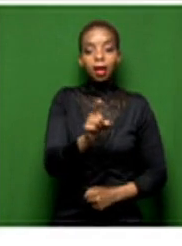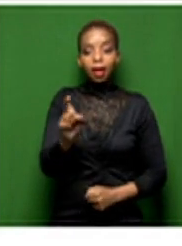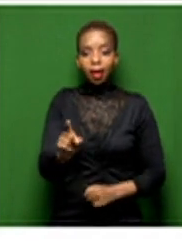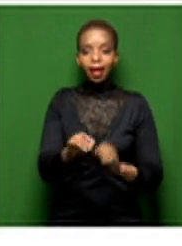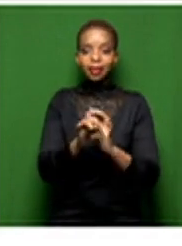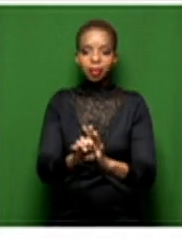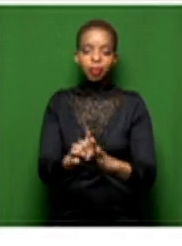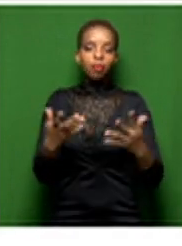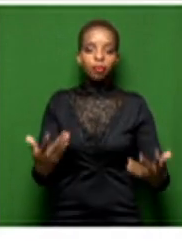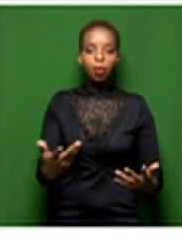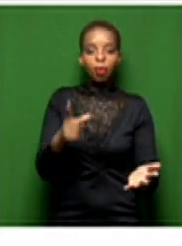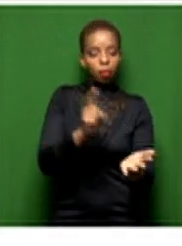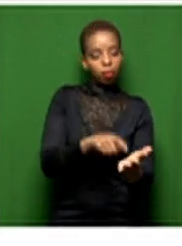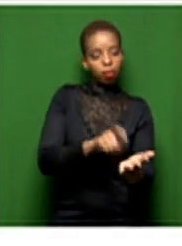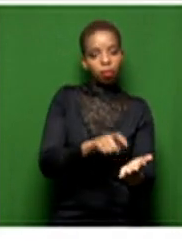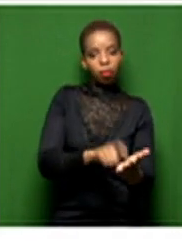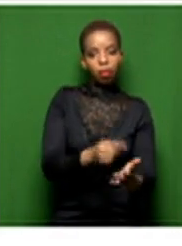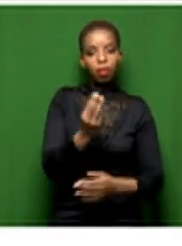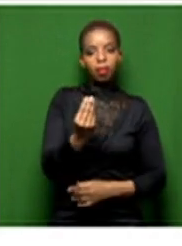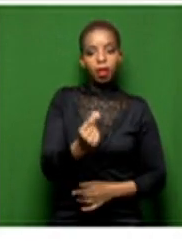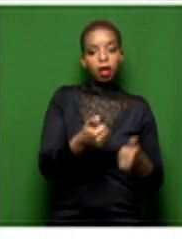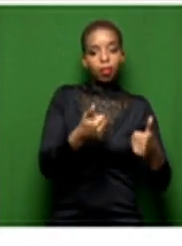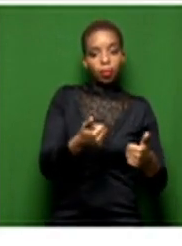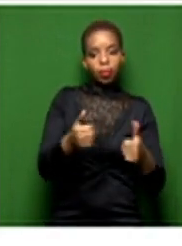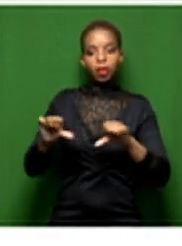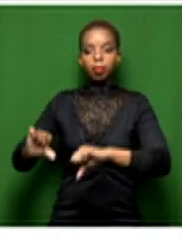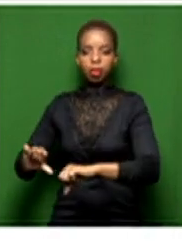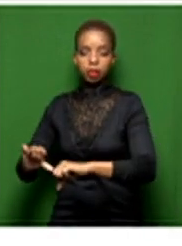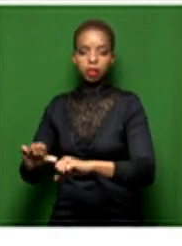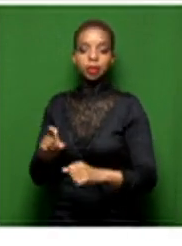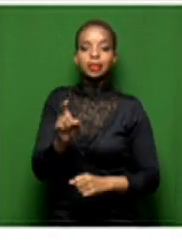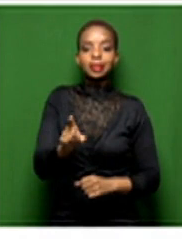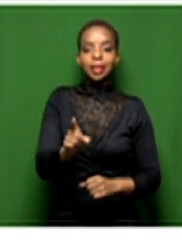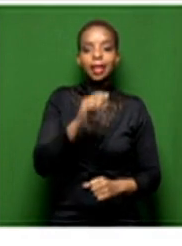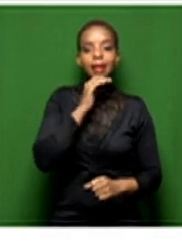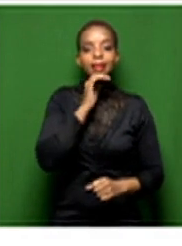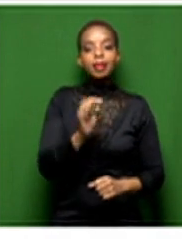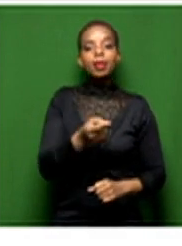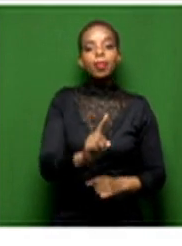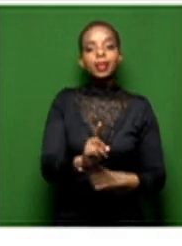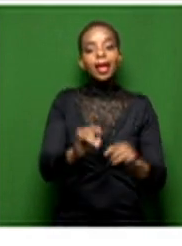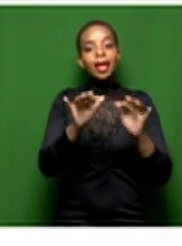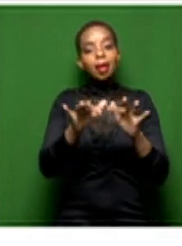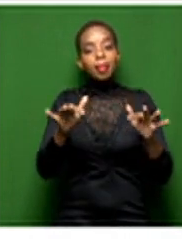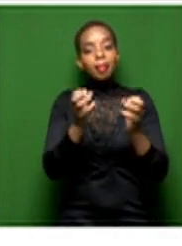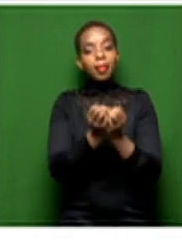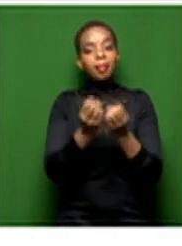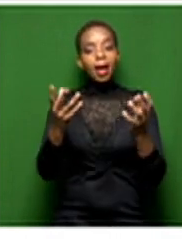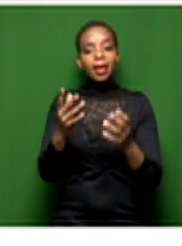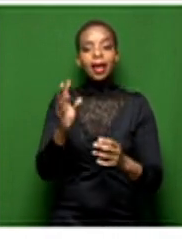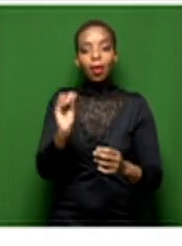debts and the example of bad debts that most people, they have this type of